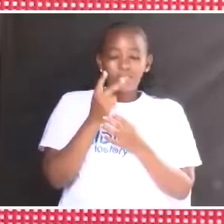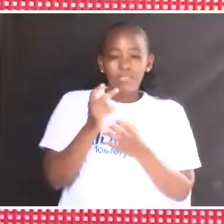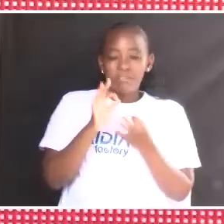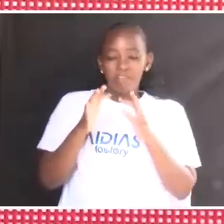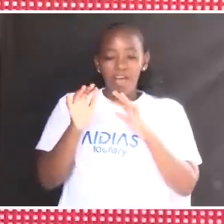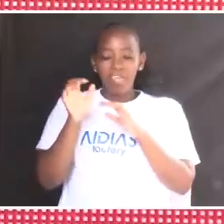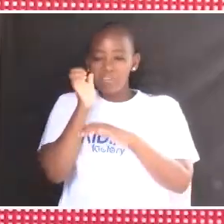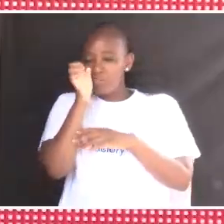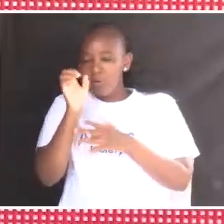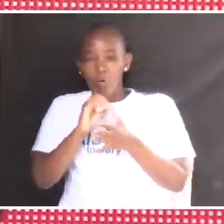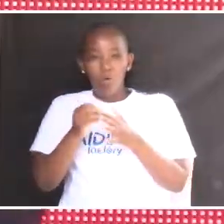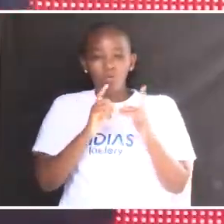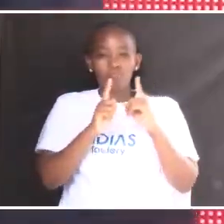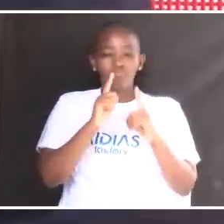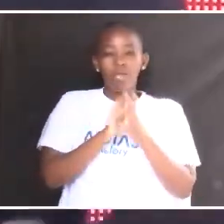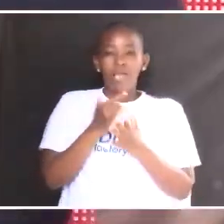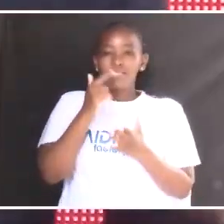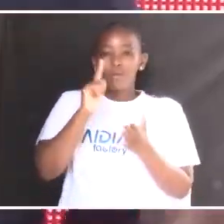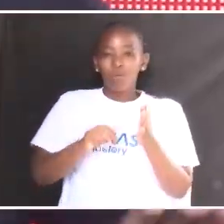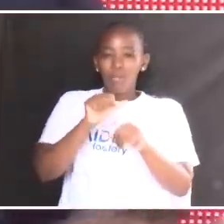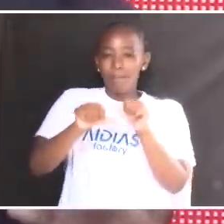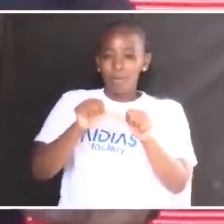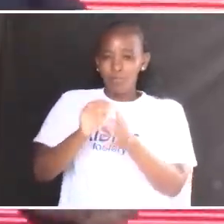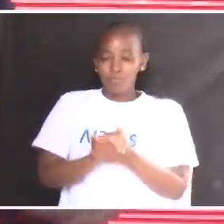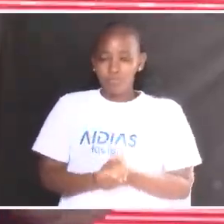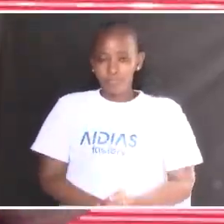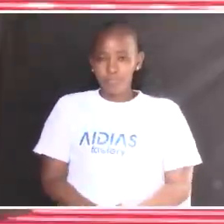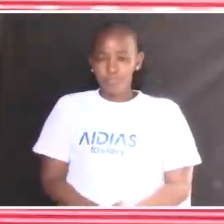it. But I'll mention what it is about. Now,